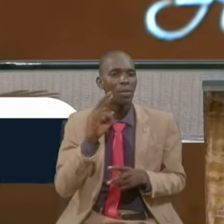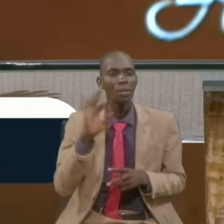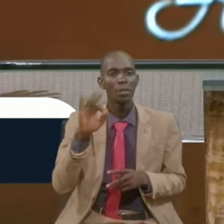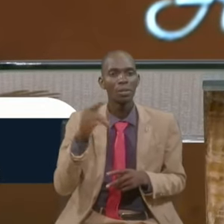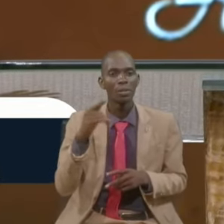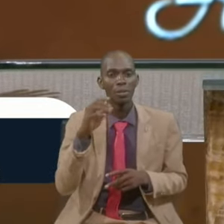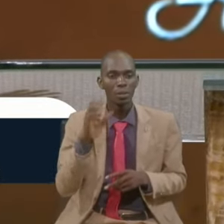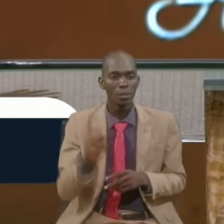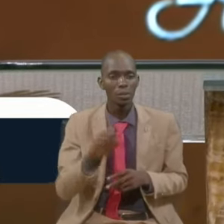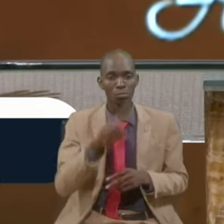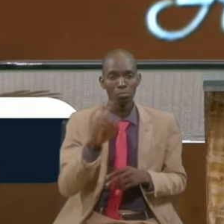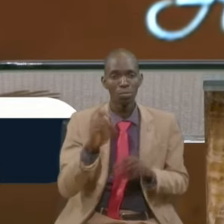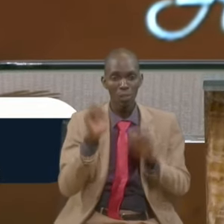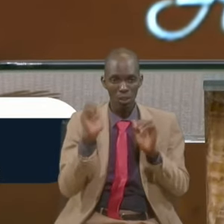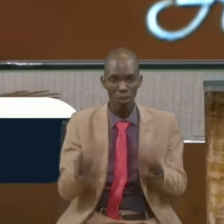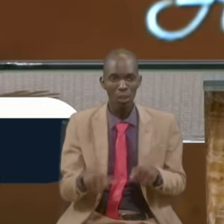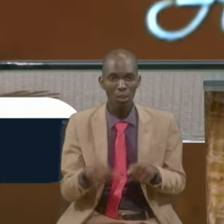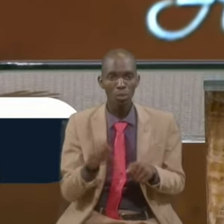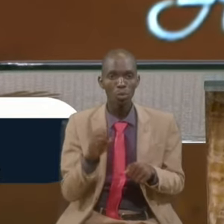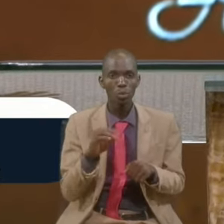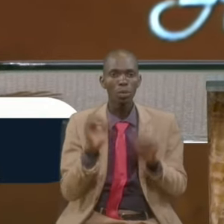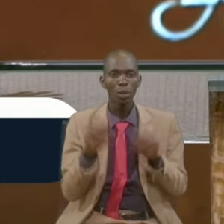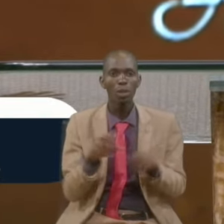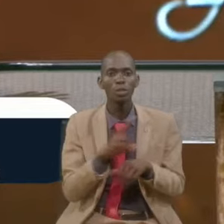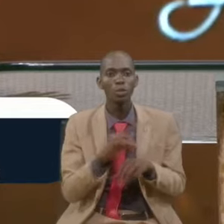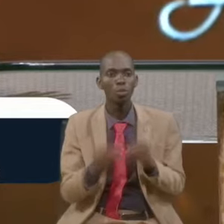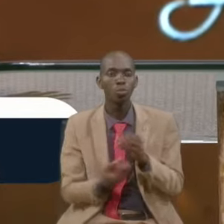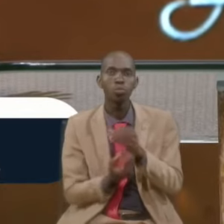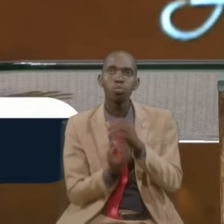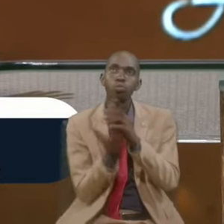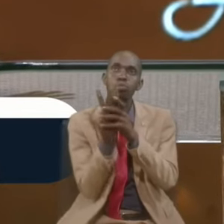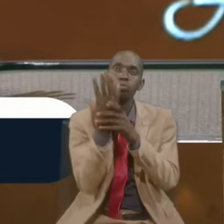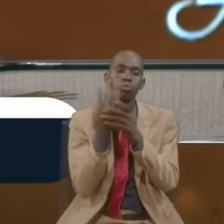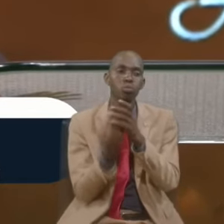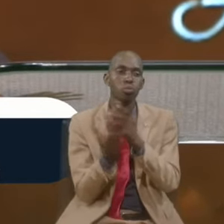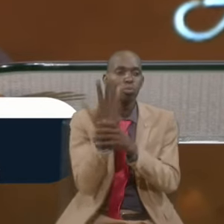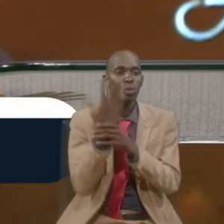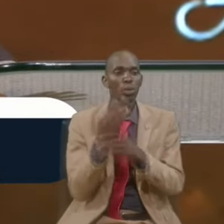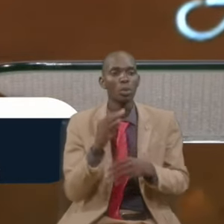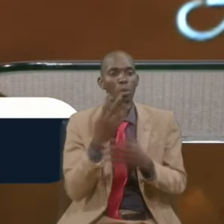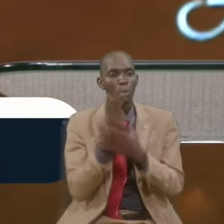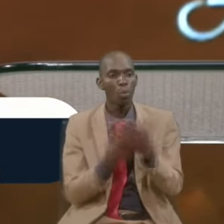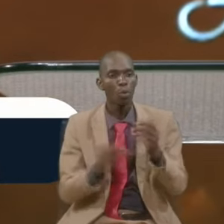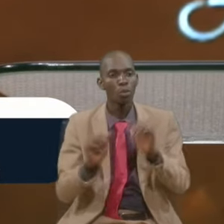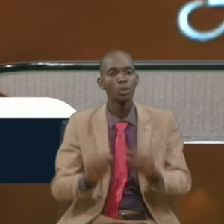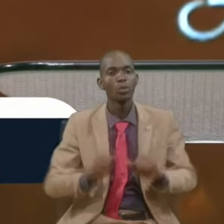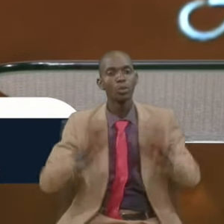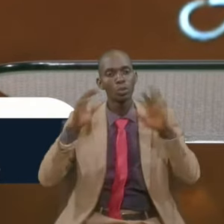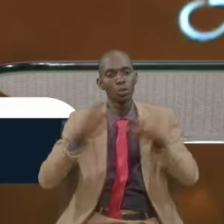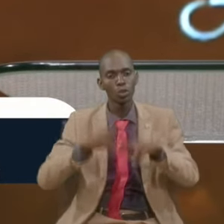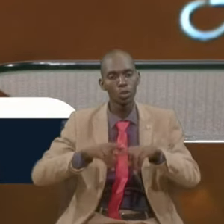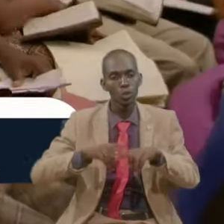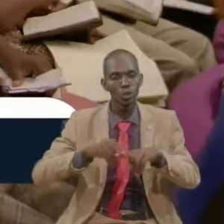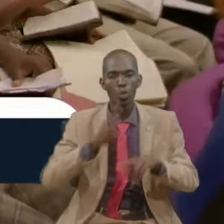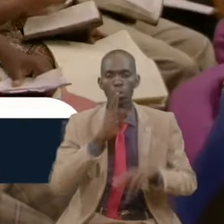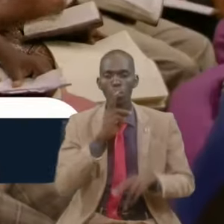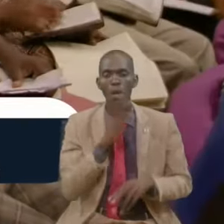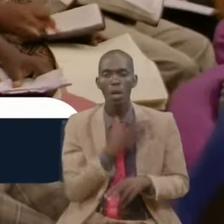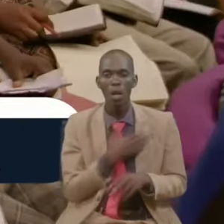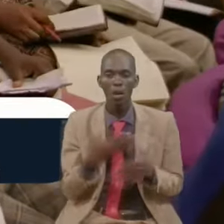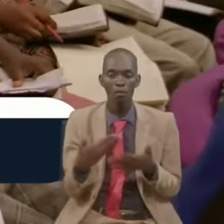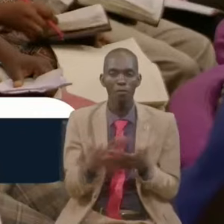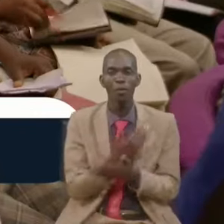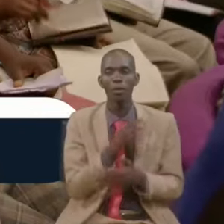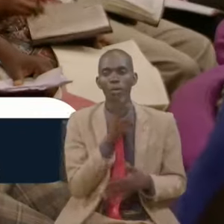both yield salt water and fresh. It tells us in chapter 4, verse